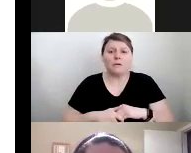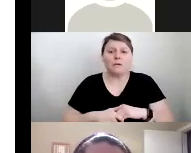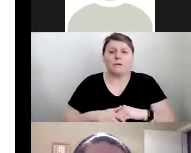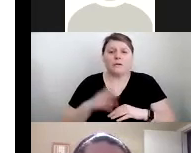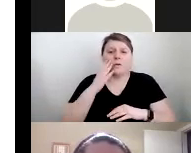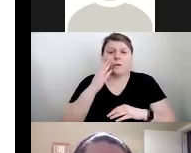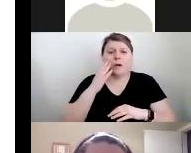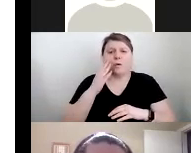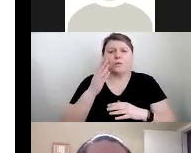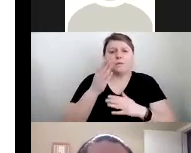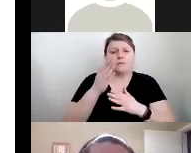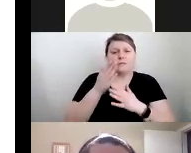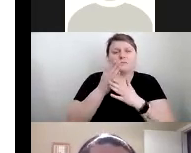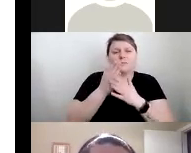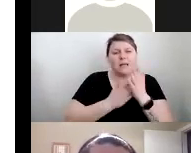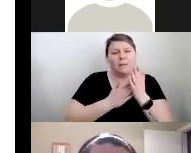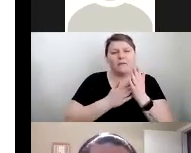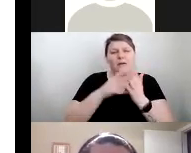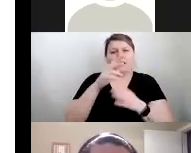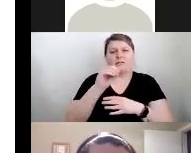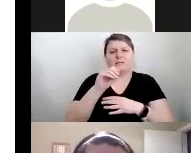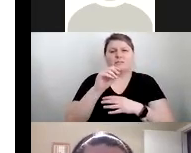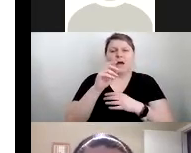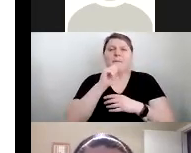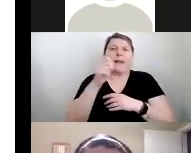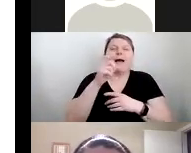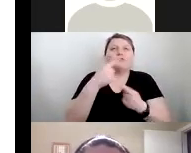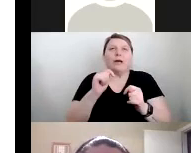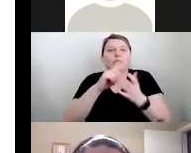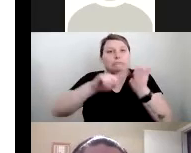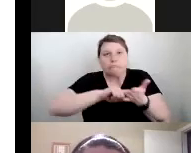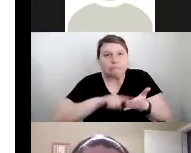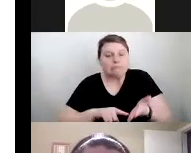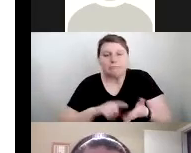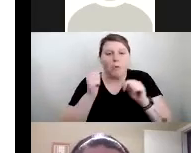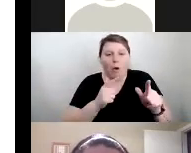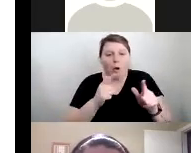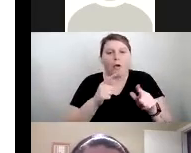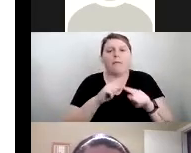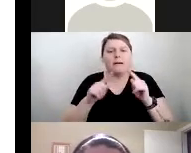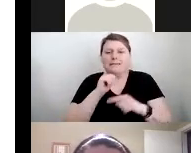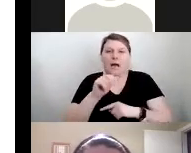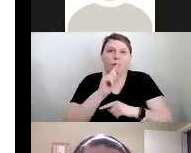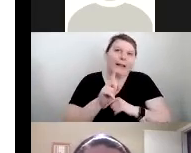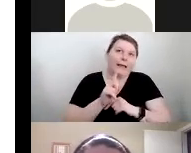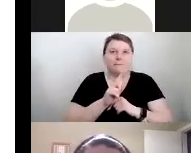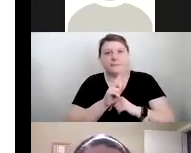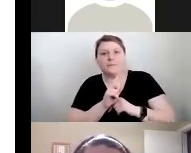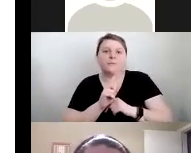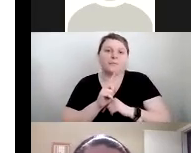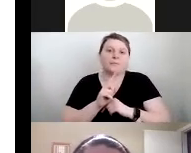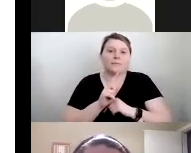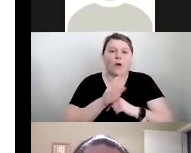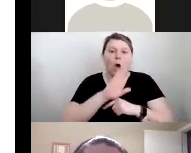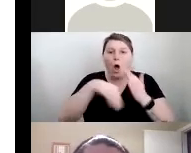guess, related to some of these medical missions. Again, I'm not trying to denigrate all of them, but it's not all upsides